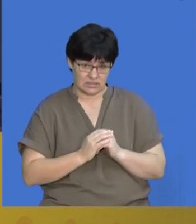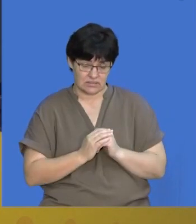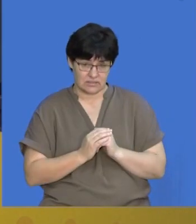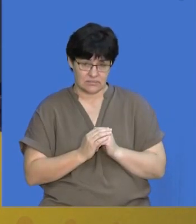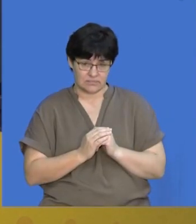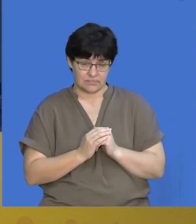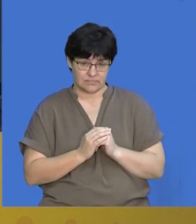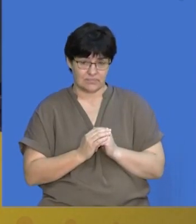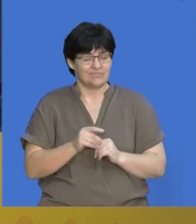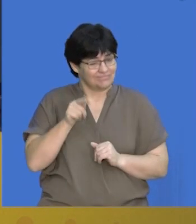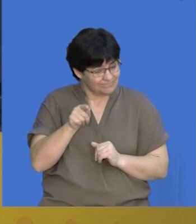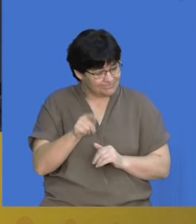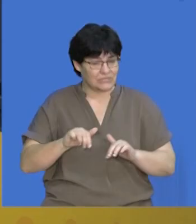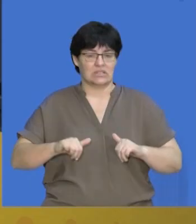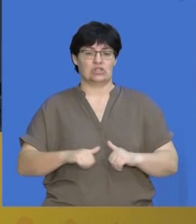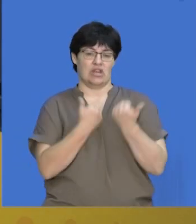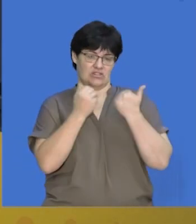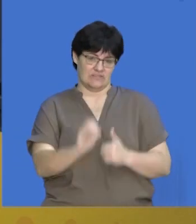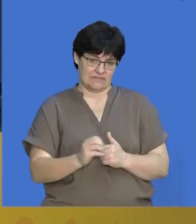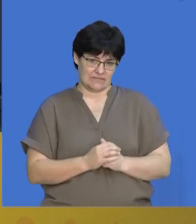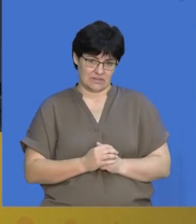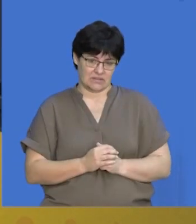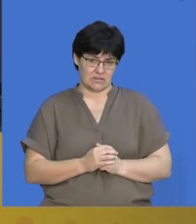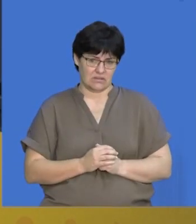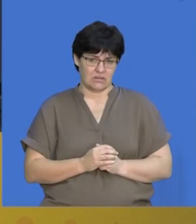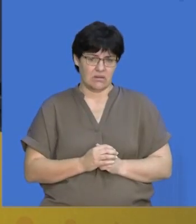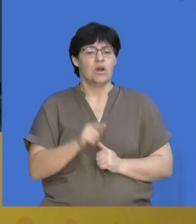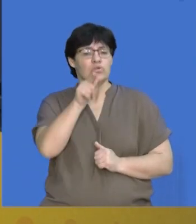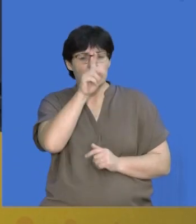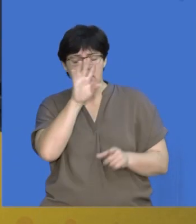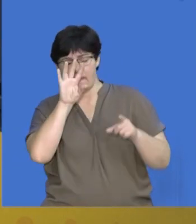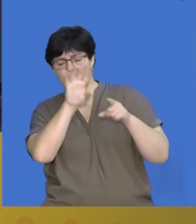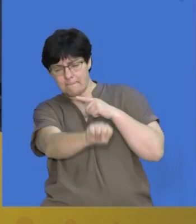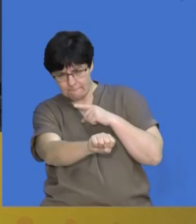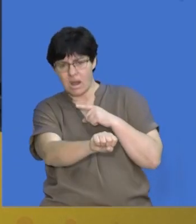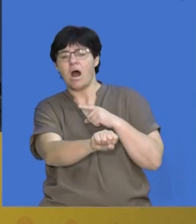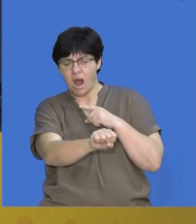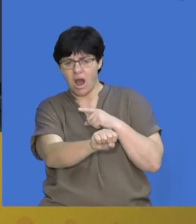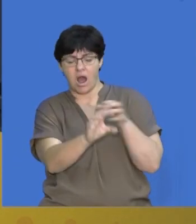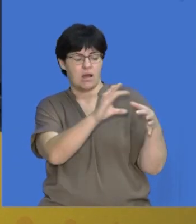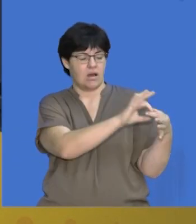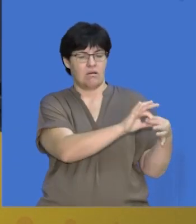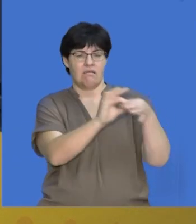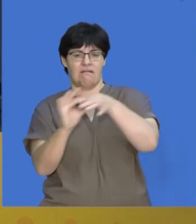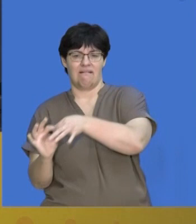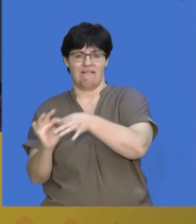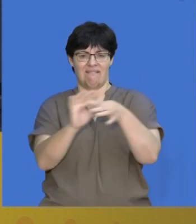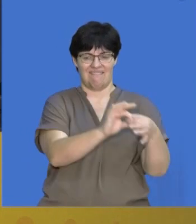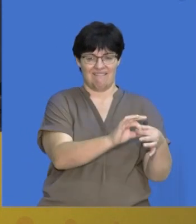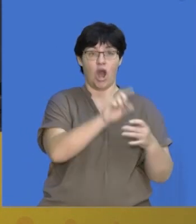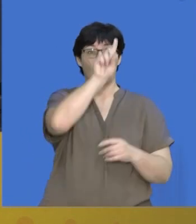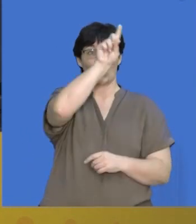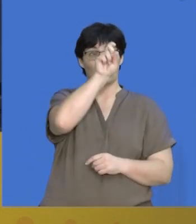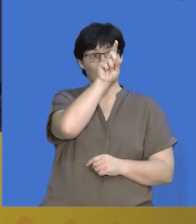Herein lies the challenge, guys. You must be able to recognize the relationship in the